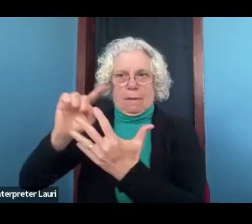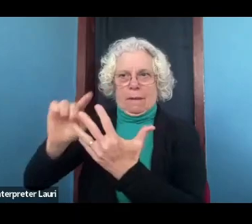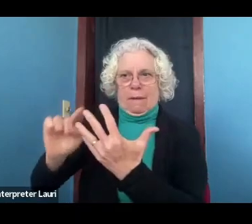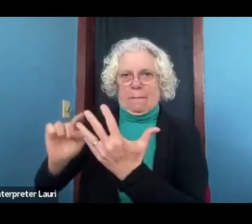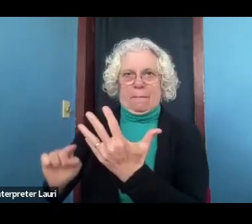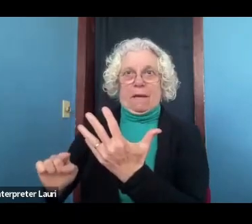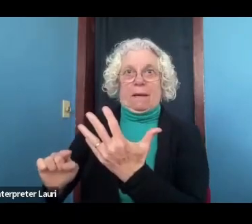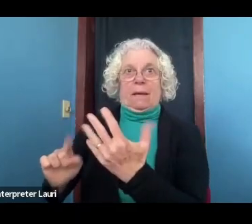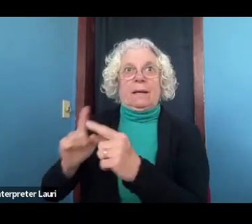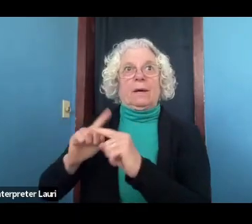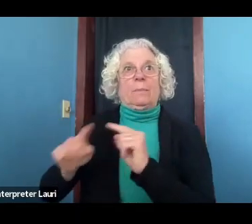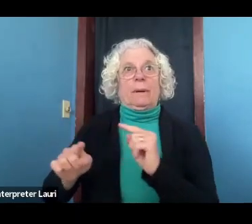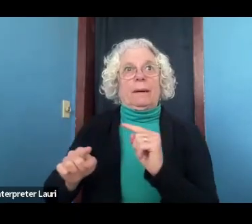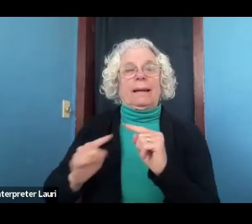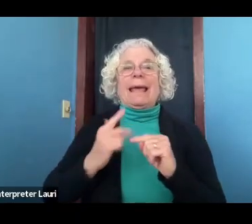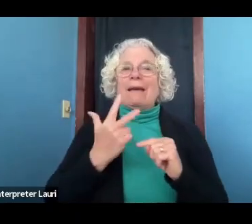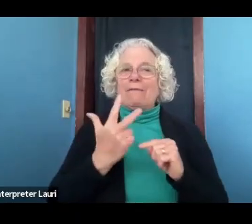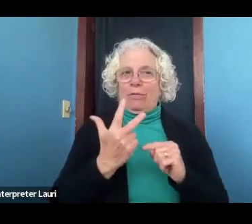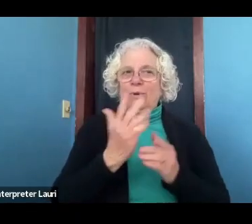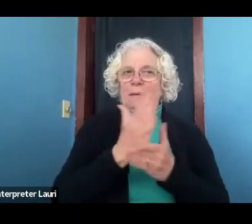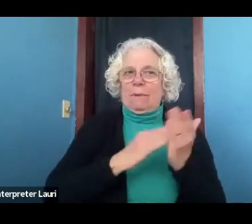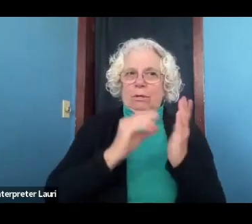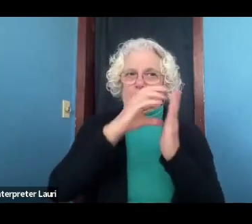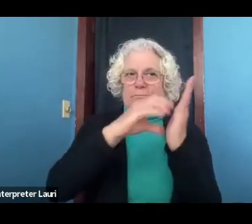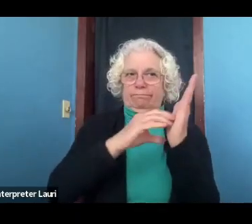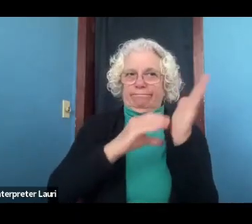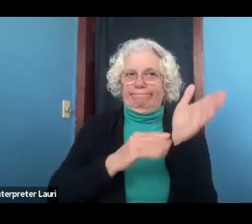three, those three main things in there.